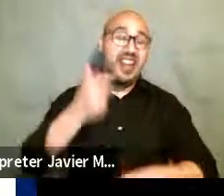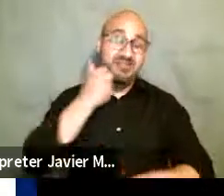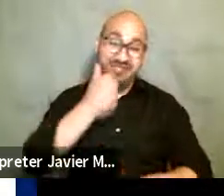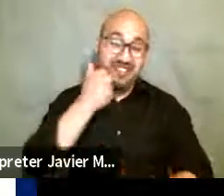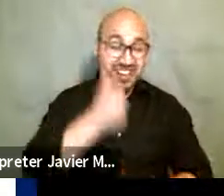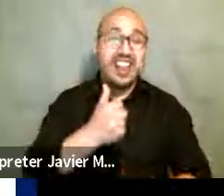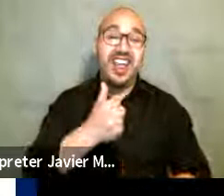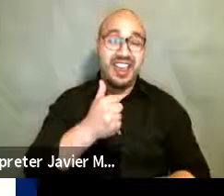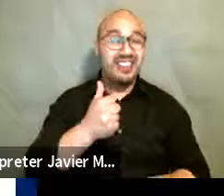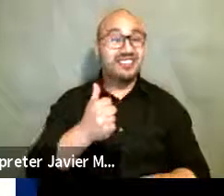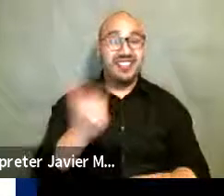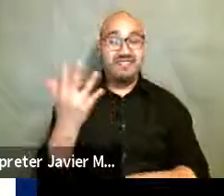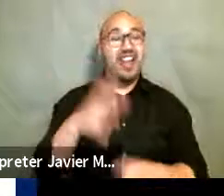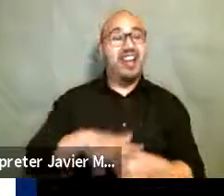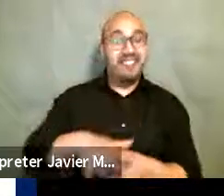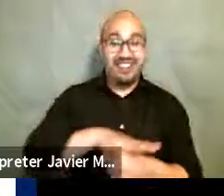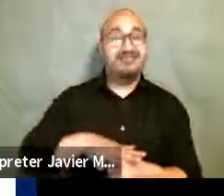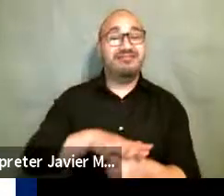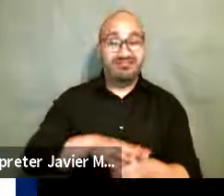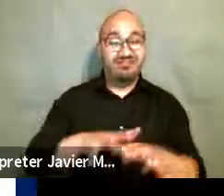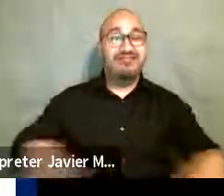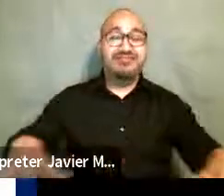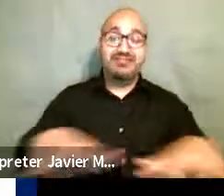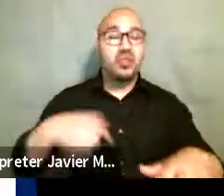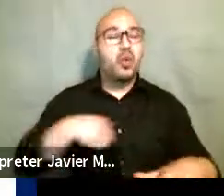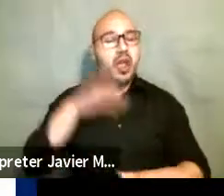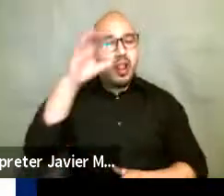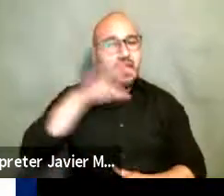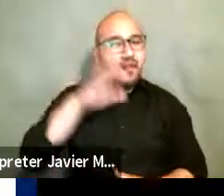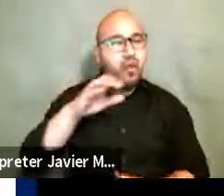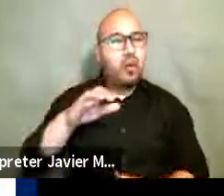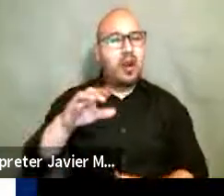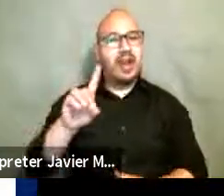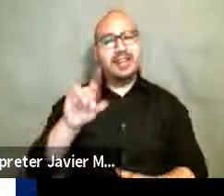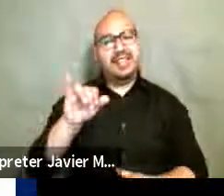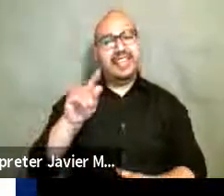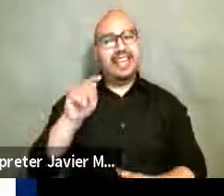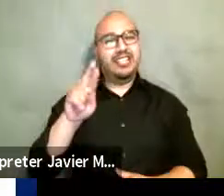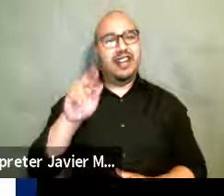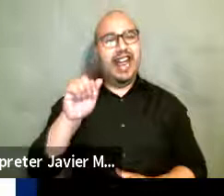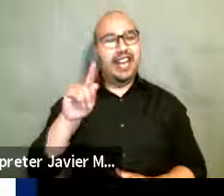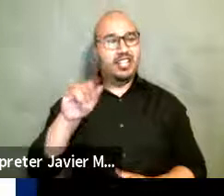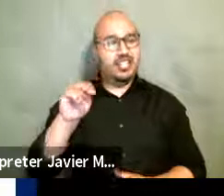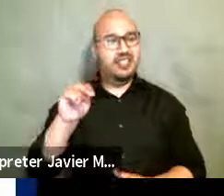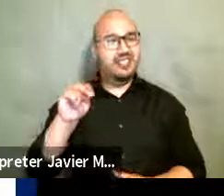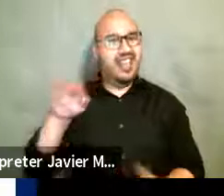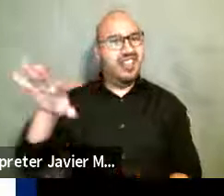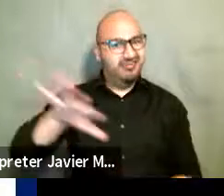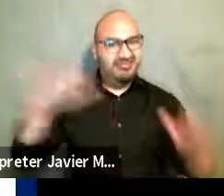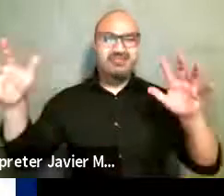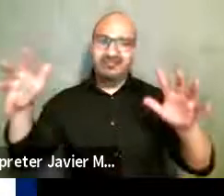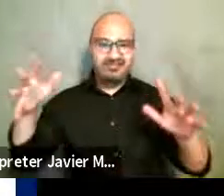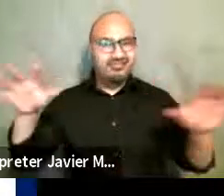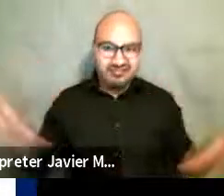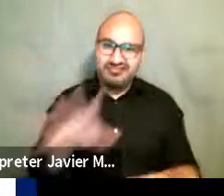the 5-county area. And so we're looking for disaster action team members. What those folks do is that they